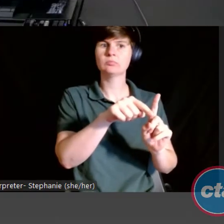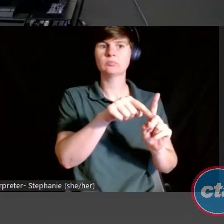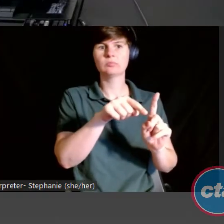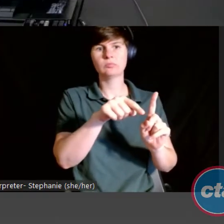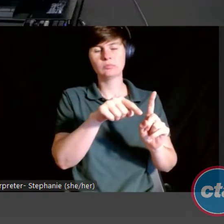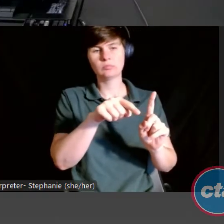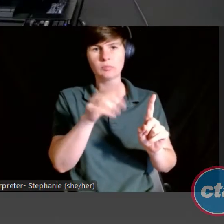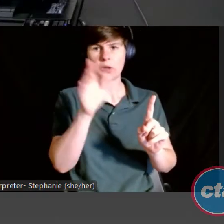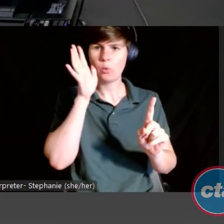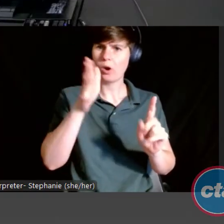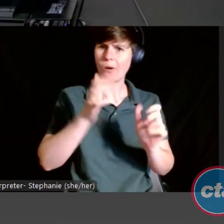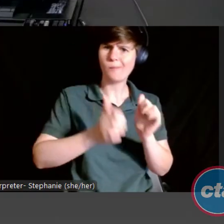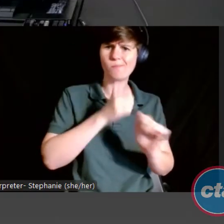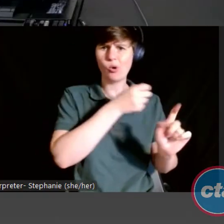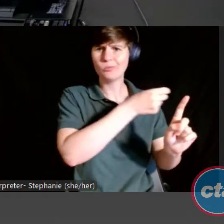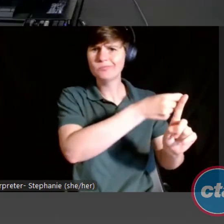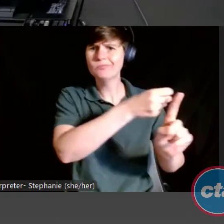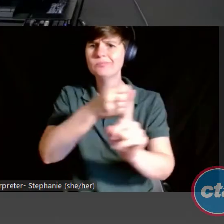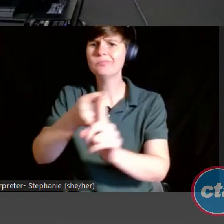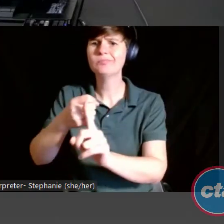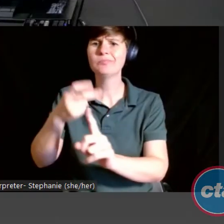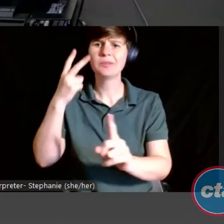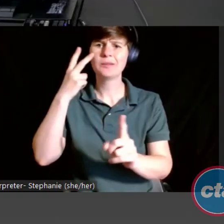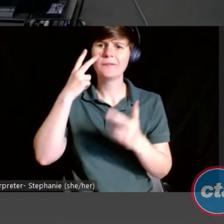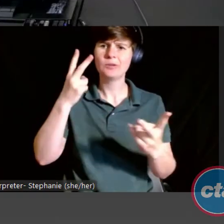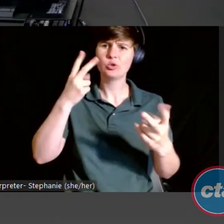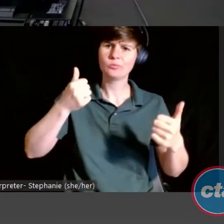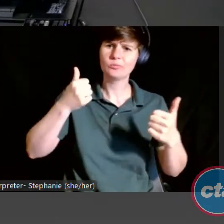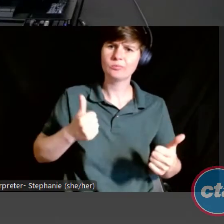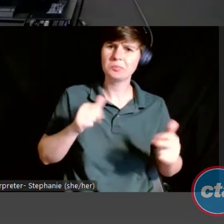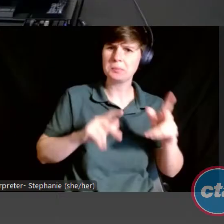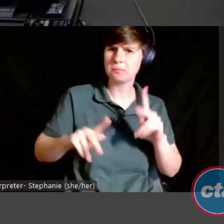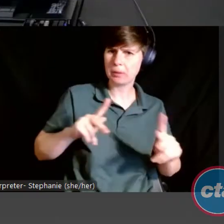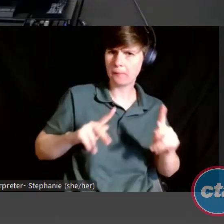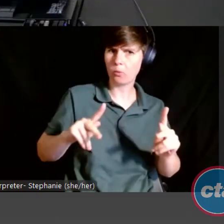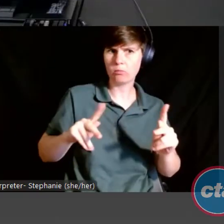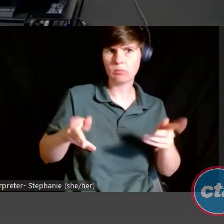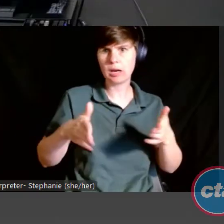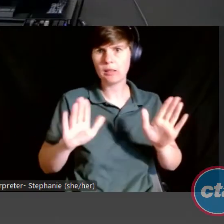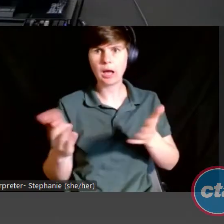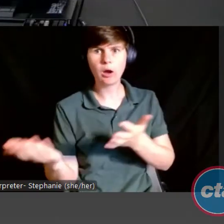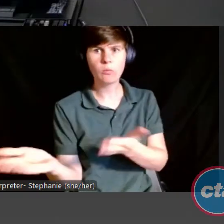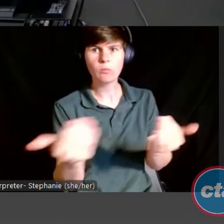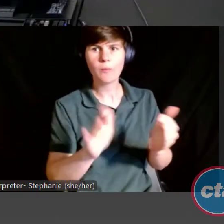impaired folks and allow us to get the most feedback possible.